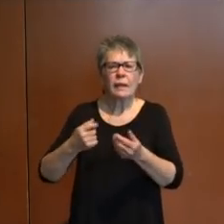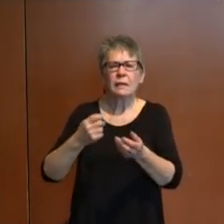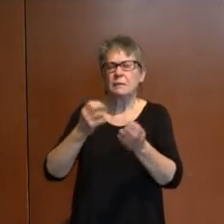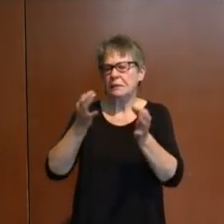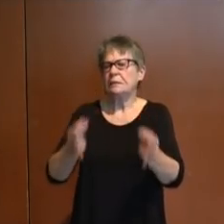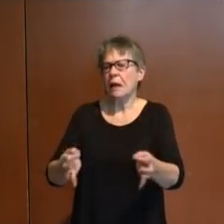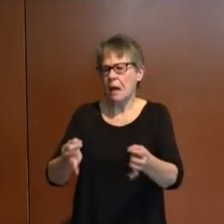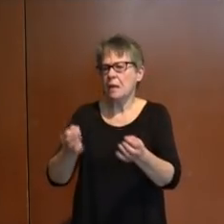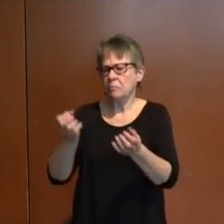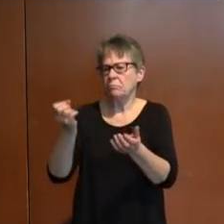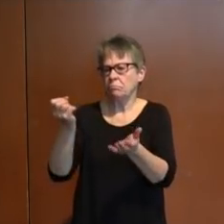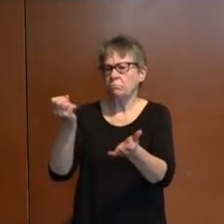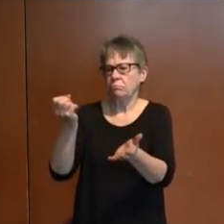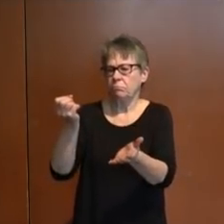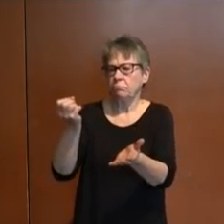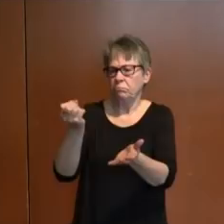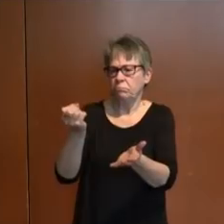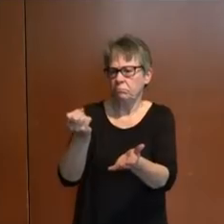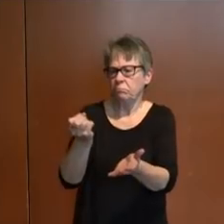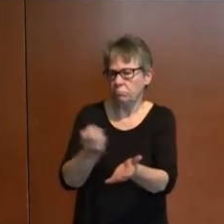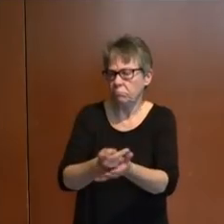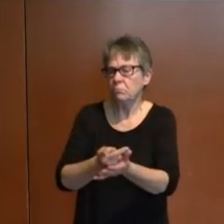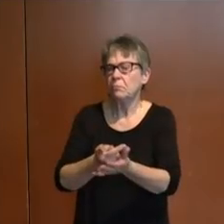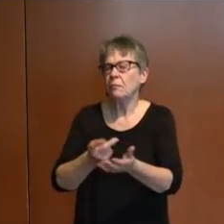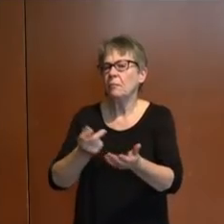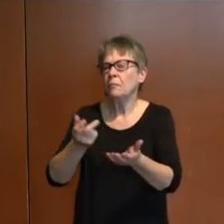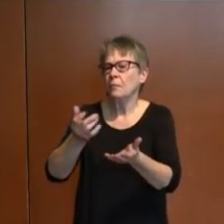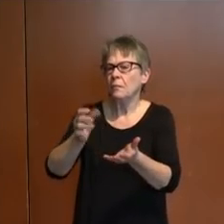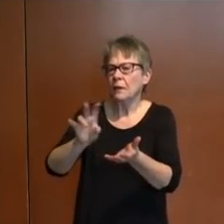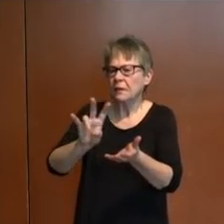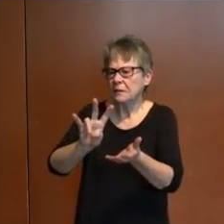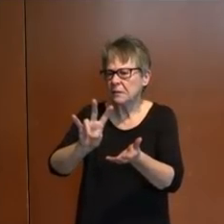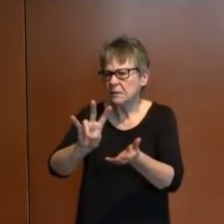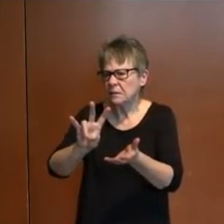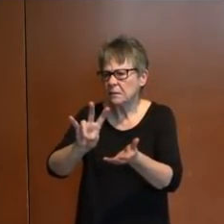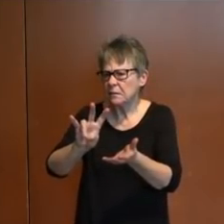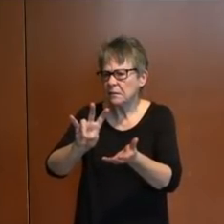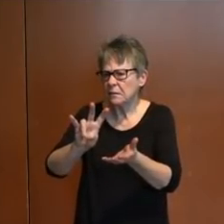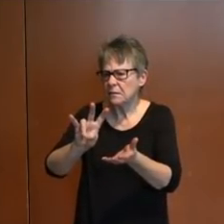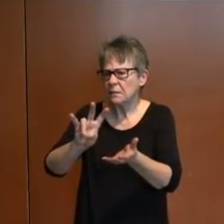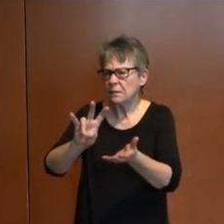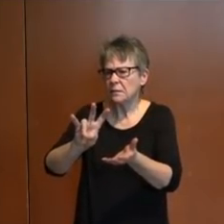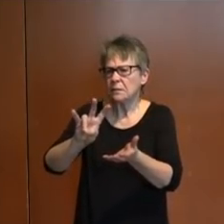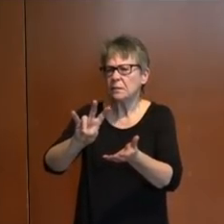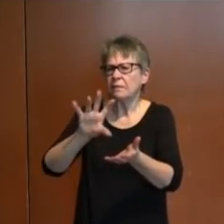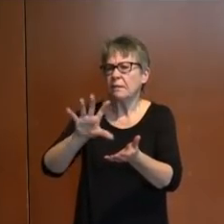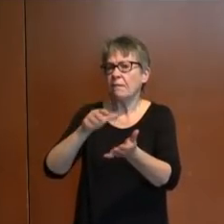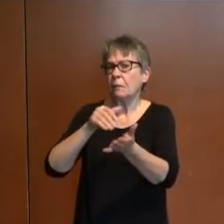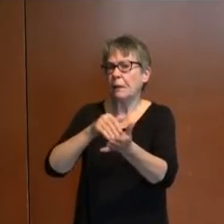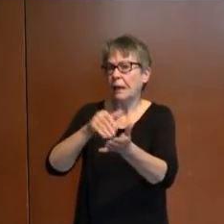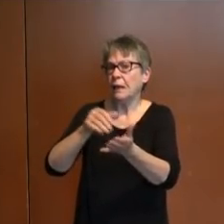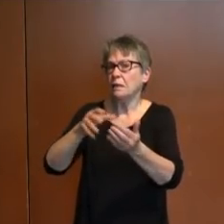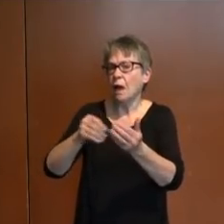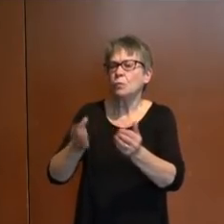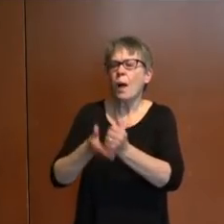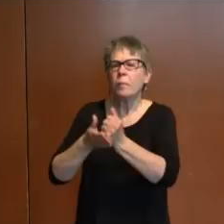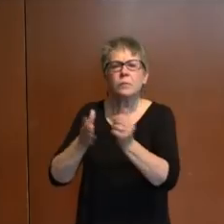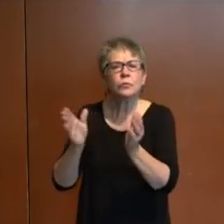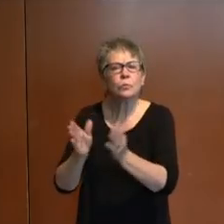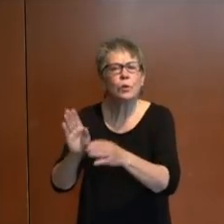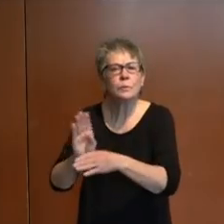many small businesses who are the most vulnerable among our employers to the economic shockwaves from this